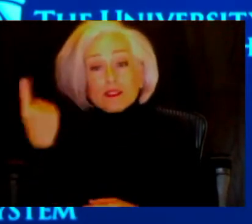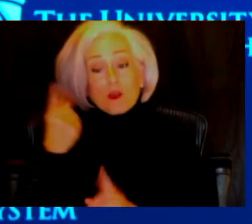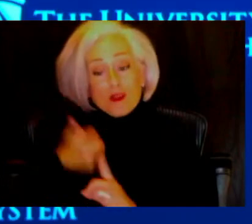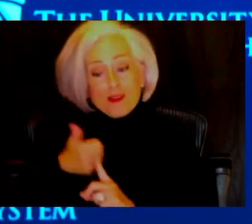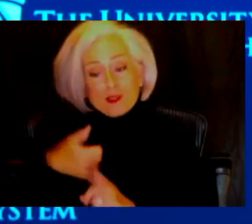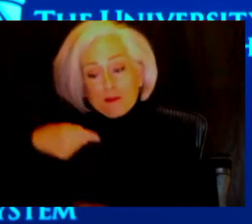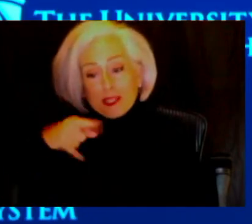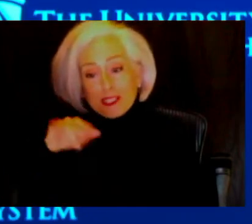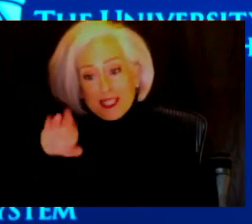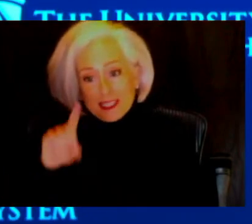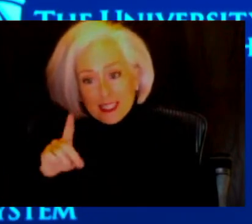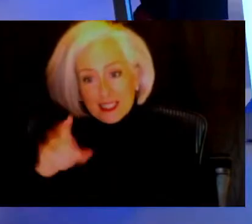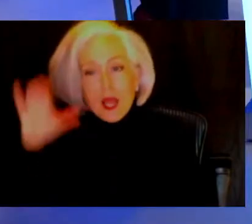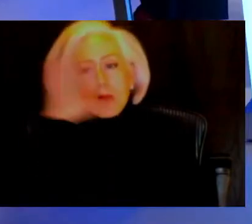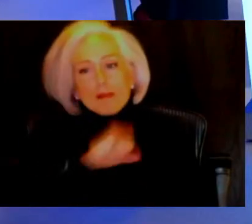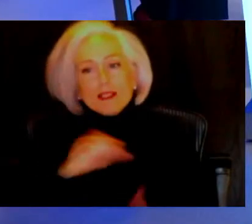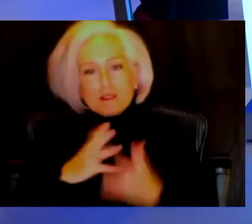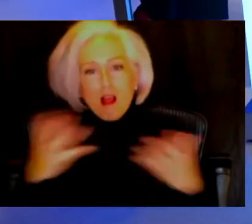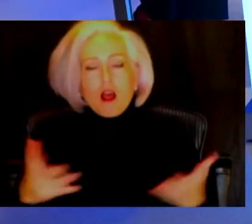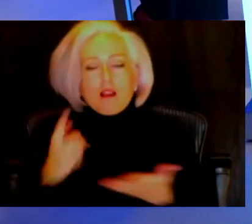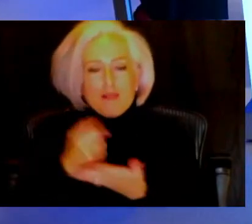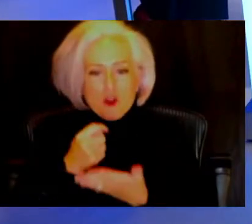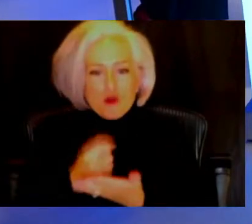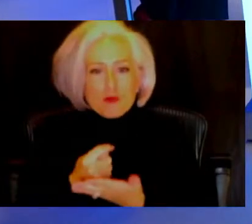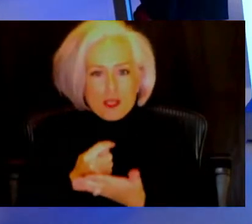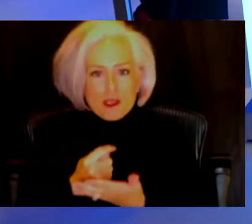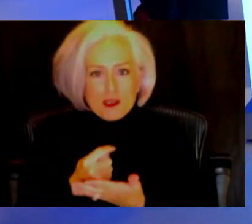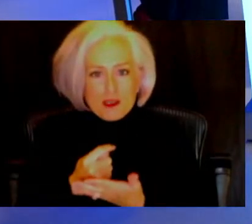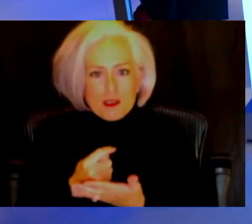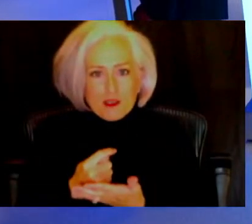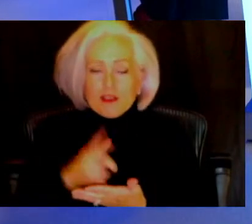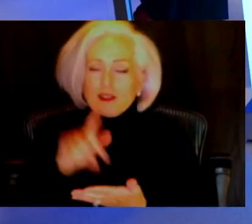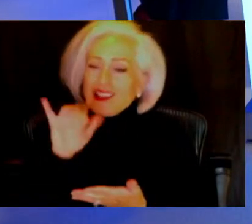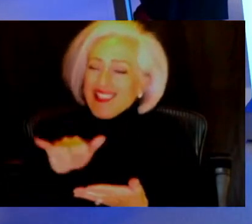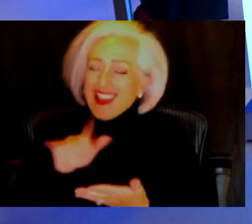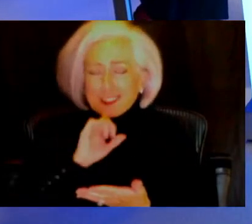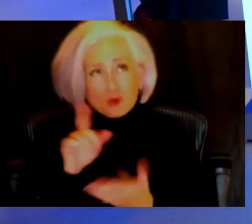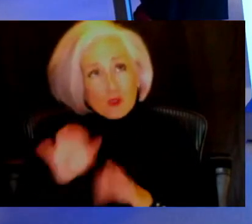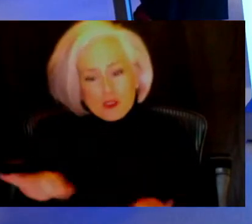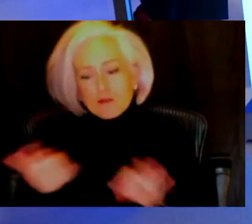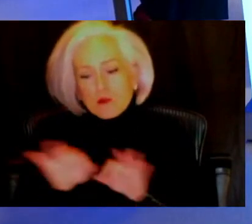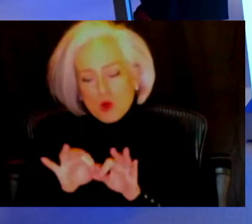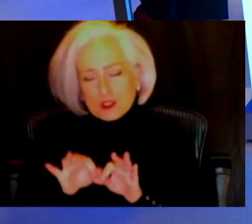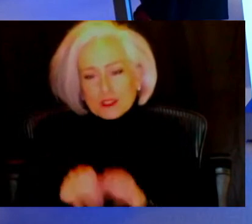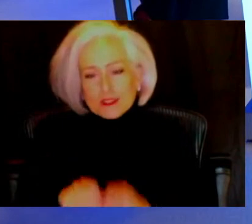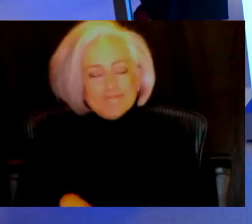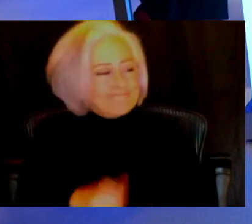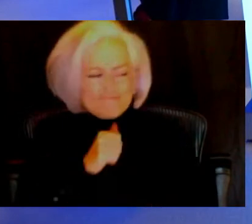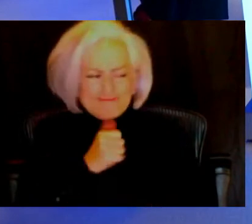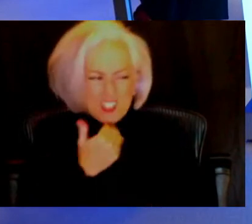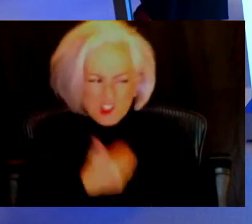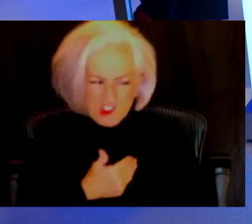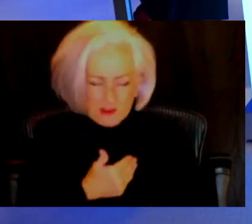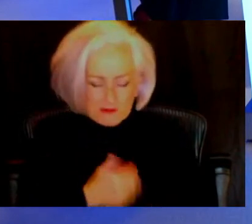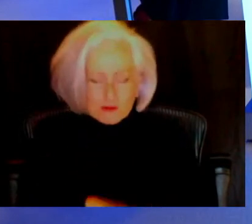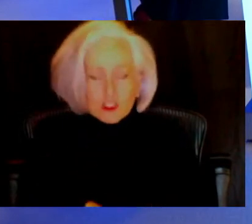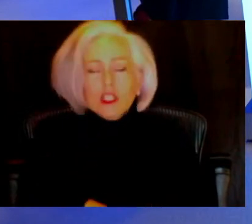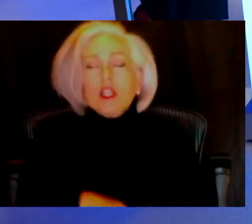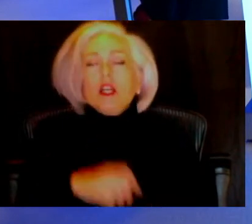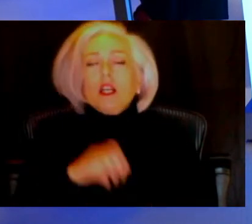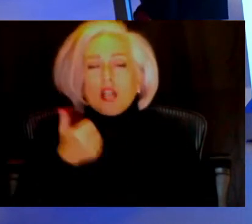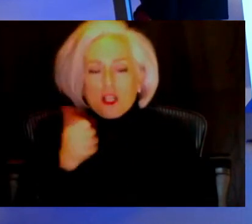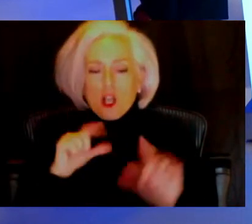out on their therapy, which was really key. Not good. And so, yeah, just another one of those groups that